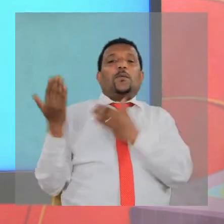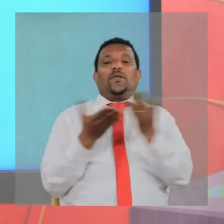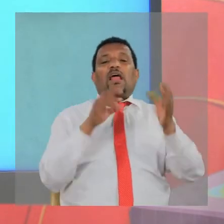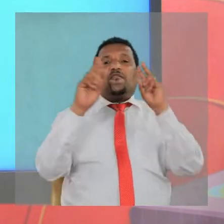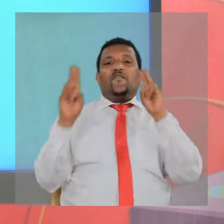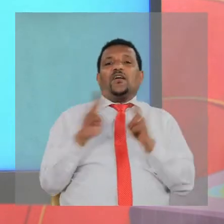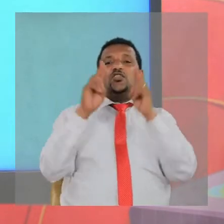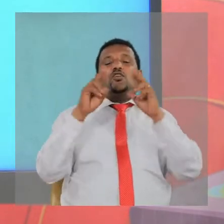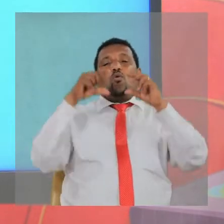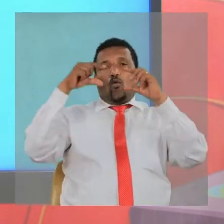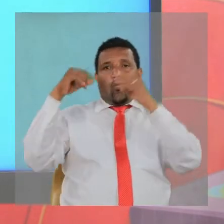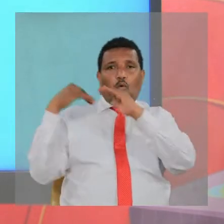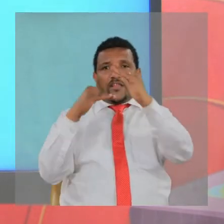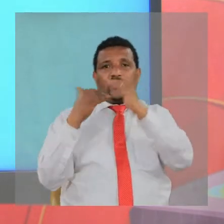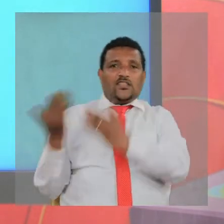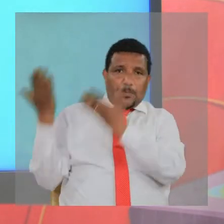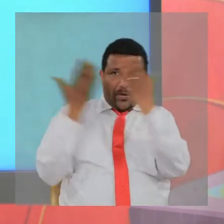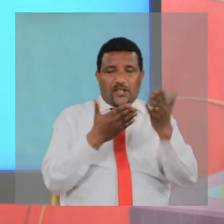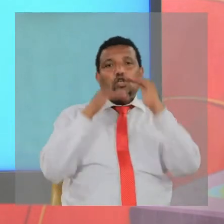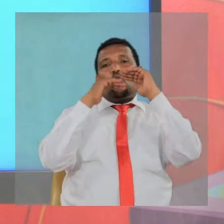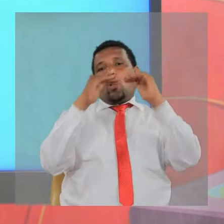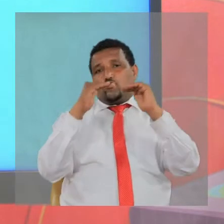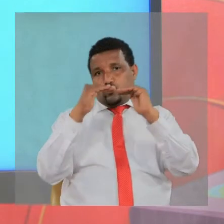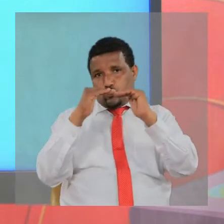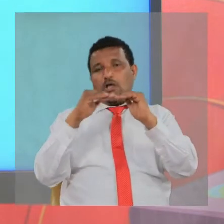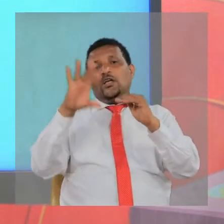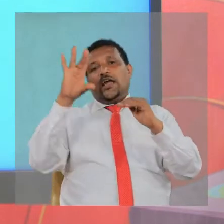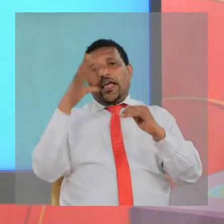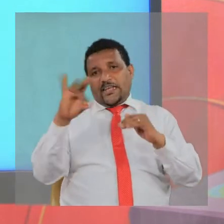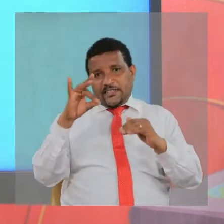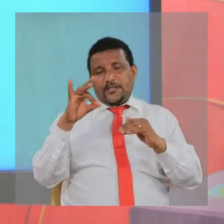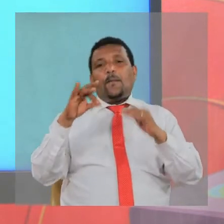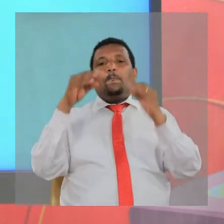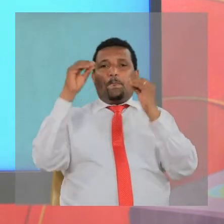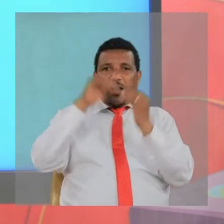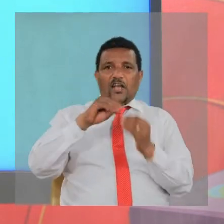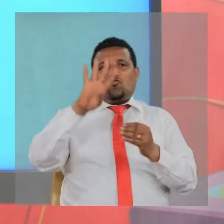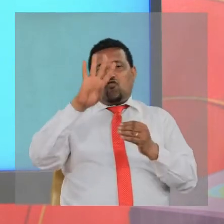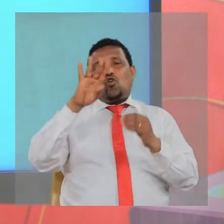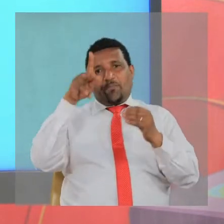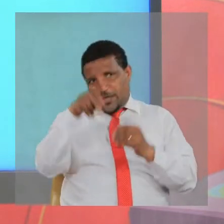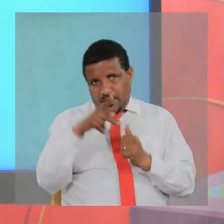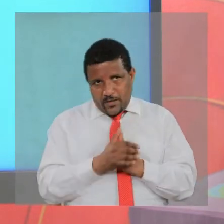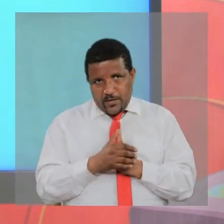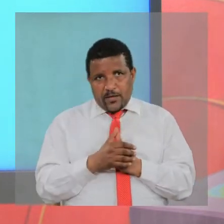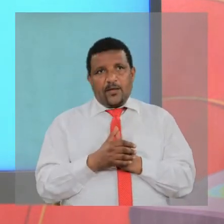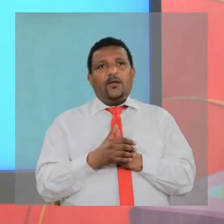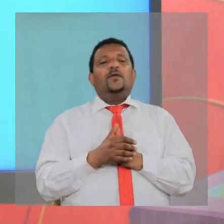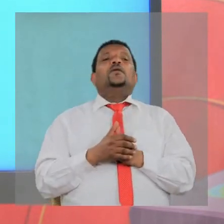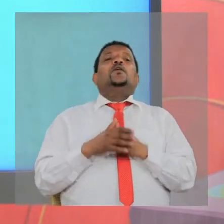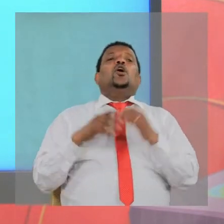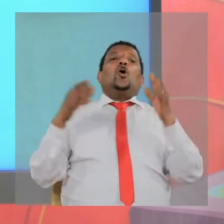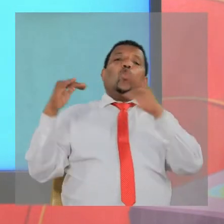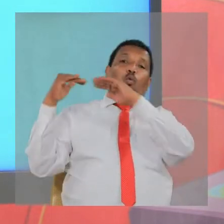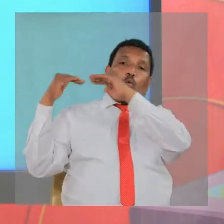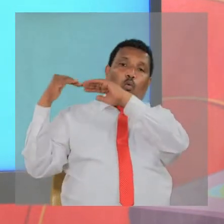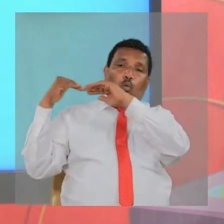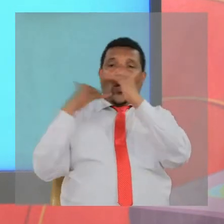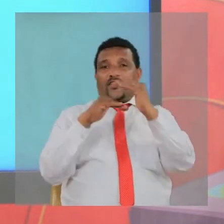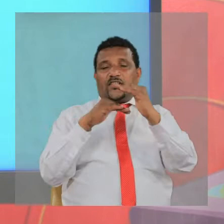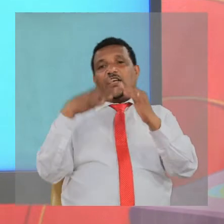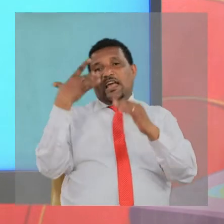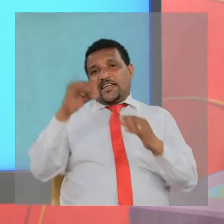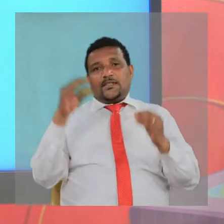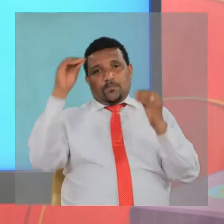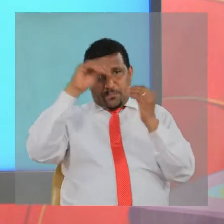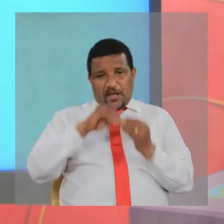is quantity supplied, which is equal to 18 plus 4P. Then the quantity will be 18